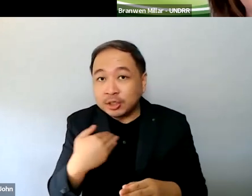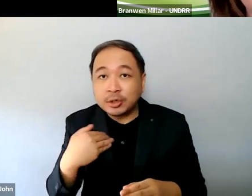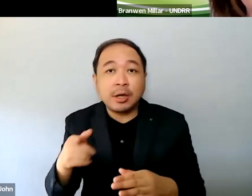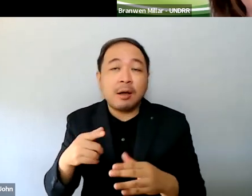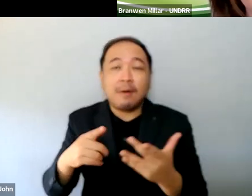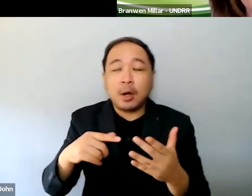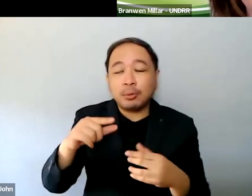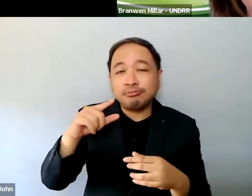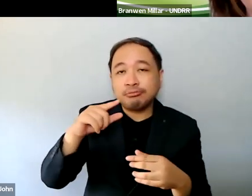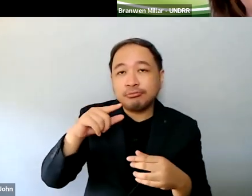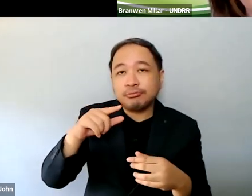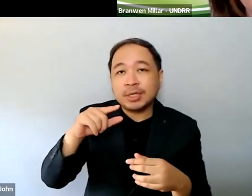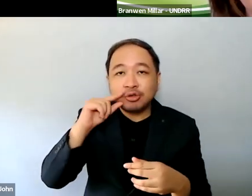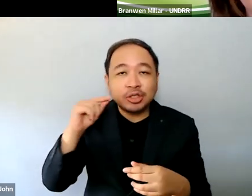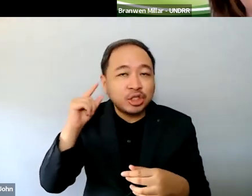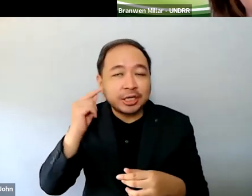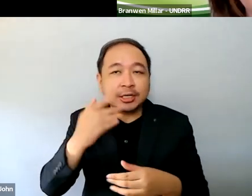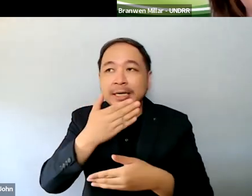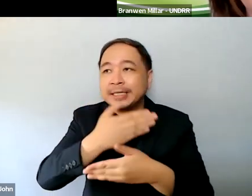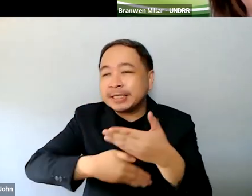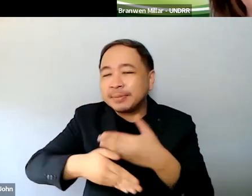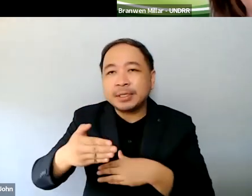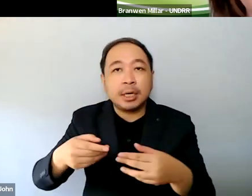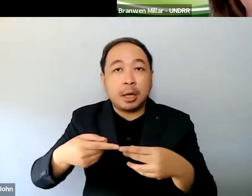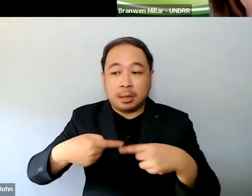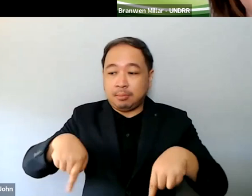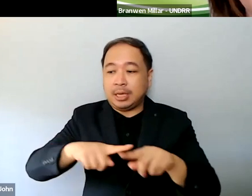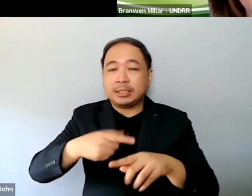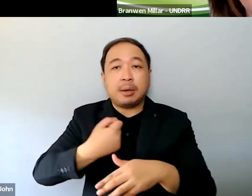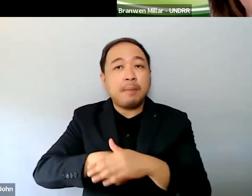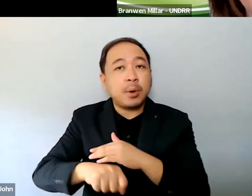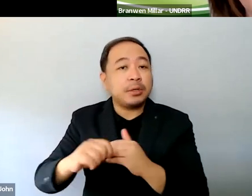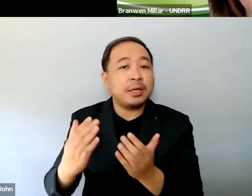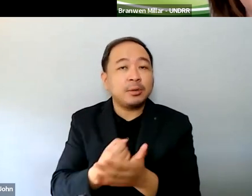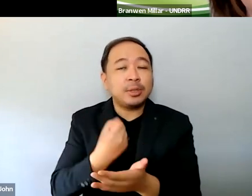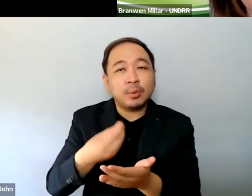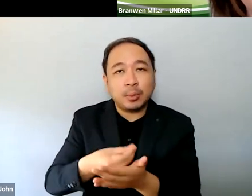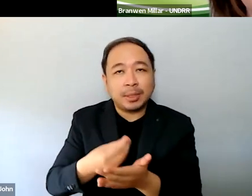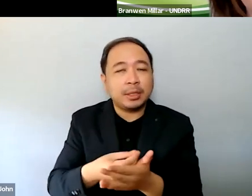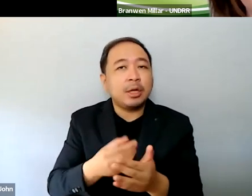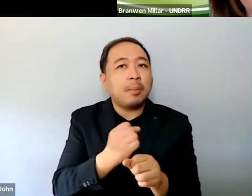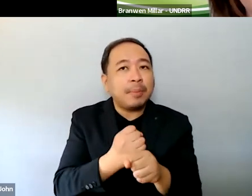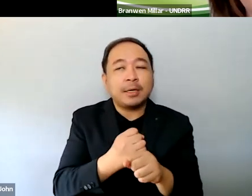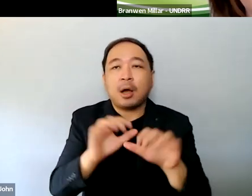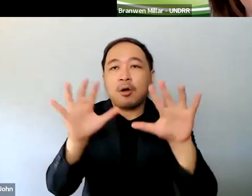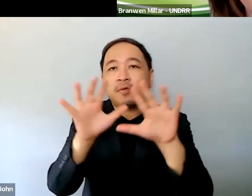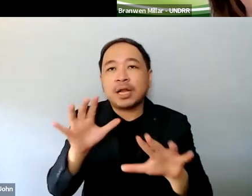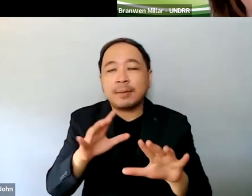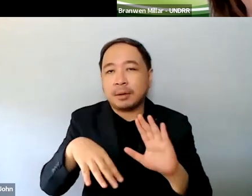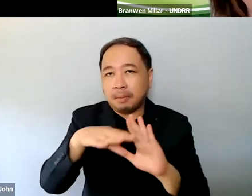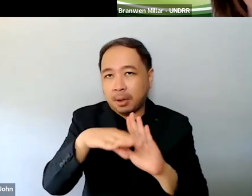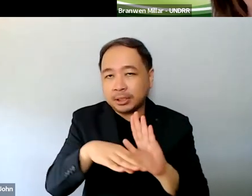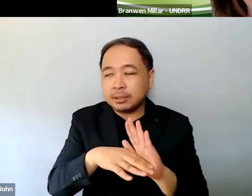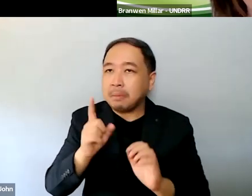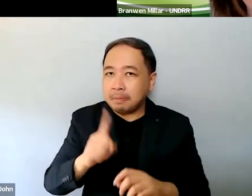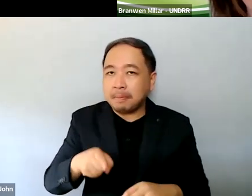identity, age, place of birth, disability, civil status, and income. The formulation of climate action policies are to be mandated. Thank you so much for